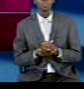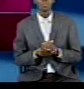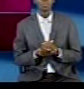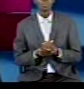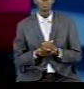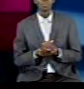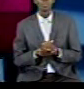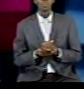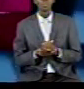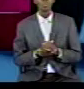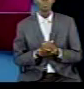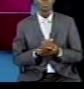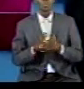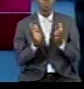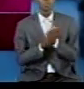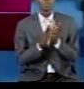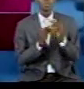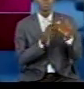Praise the Lord.